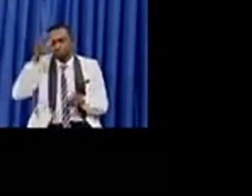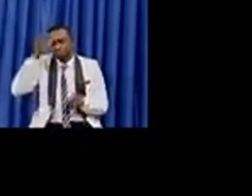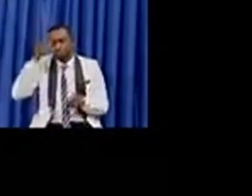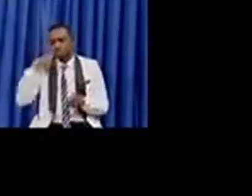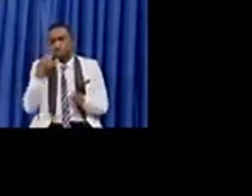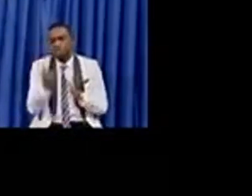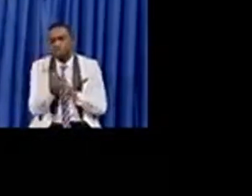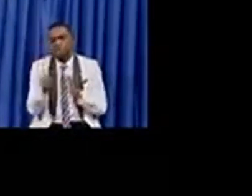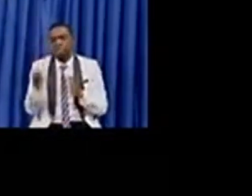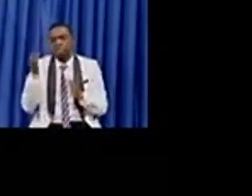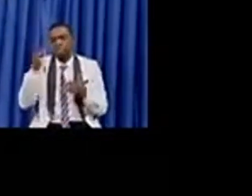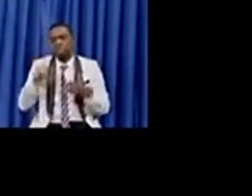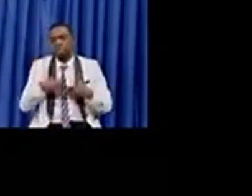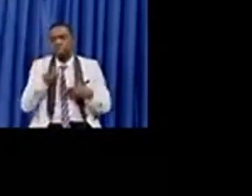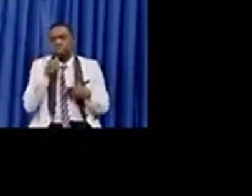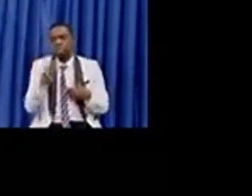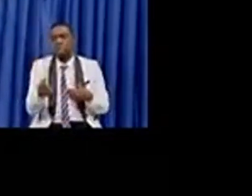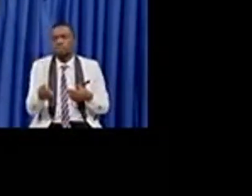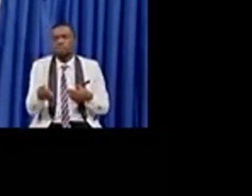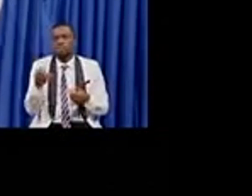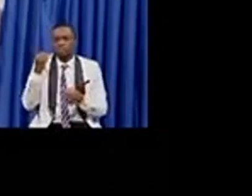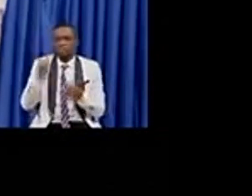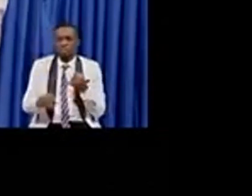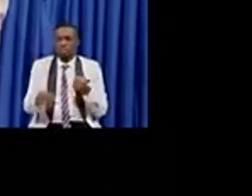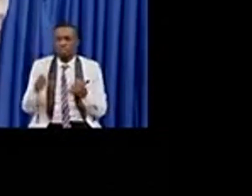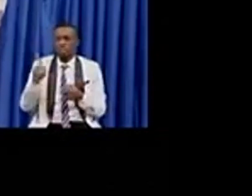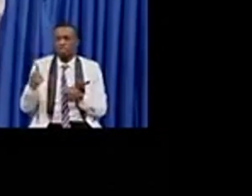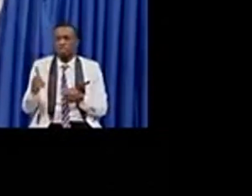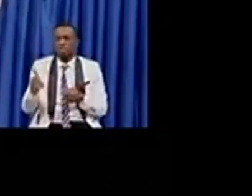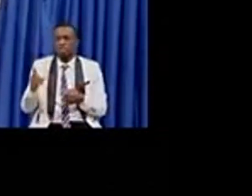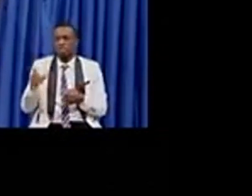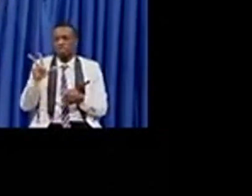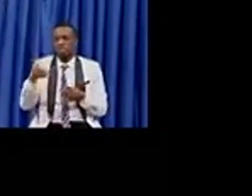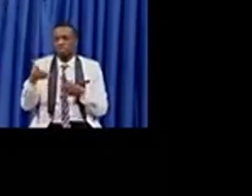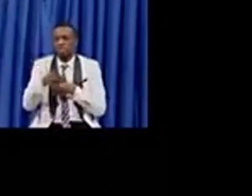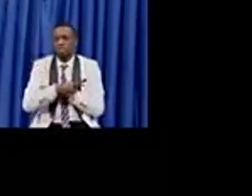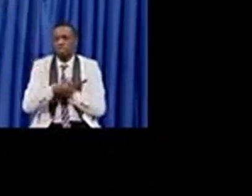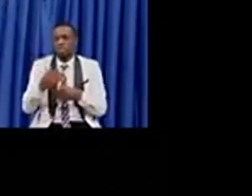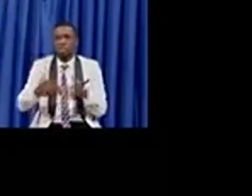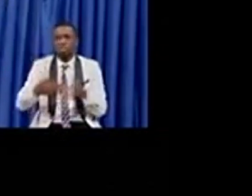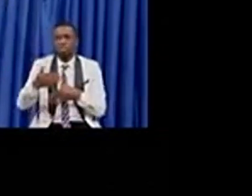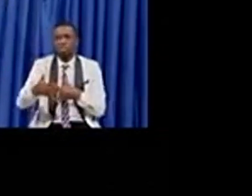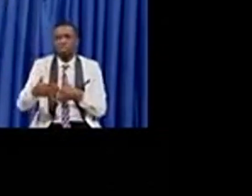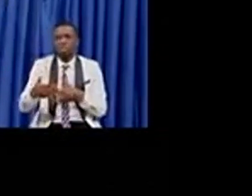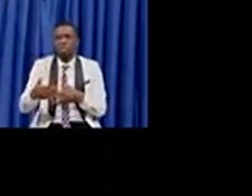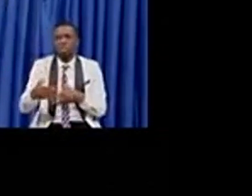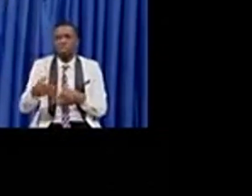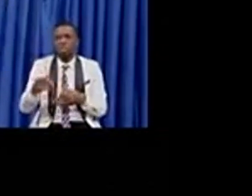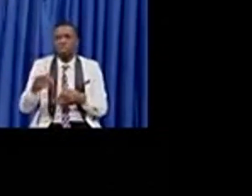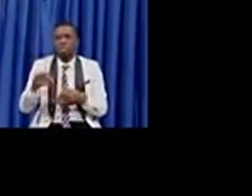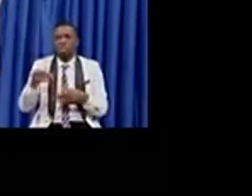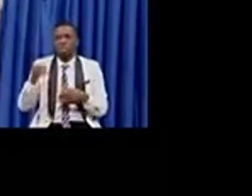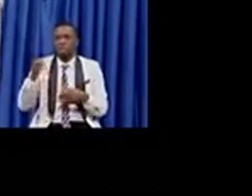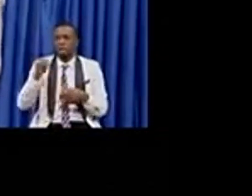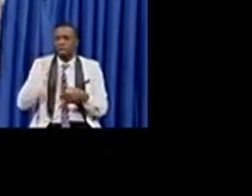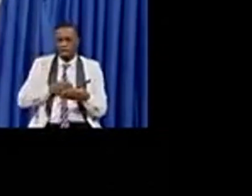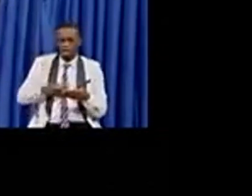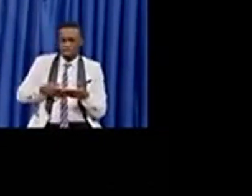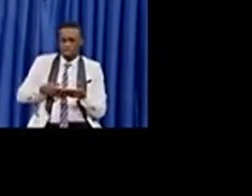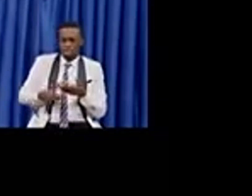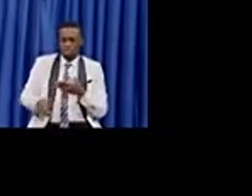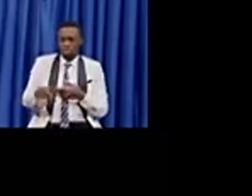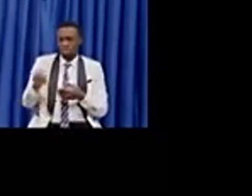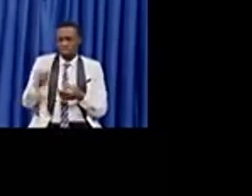ended. 3 days after I put to bed, I saw that the baby stop moving, stop sucking breath,